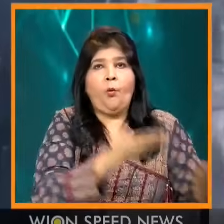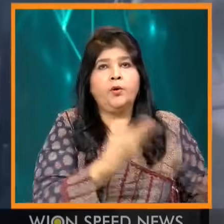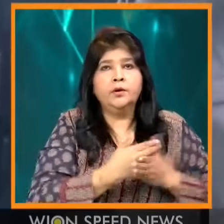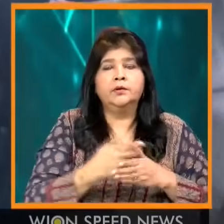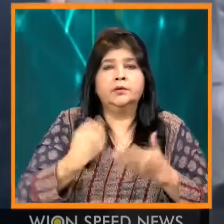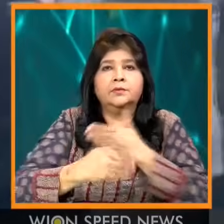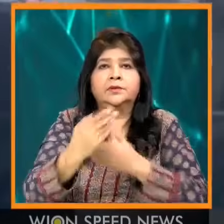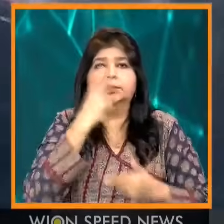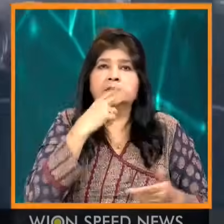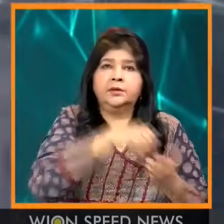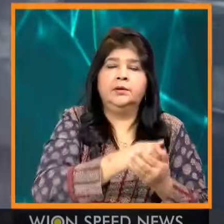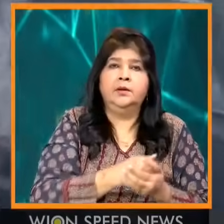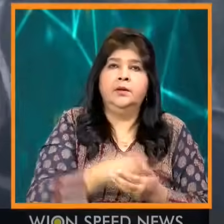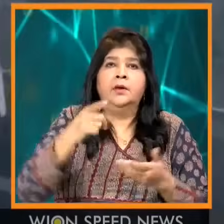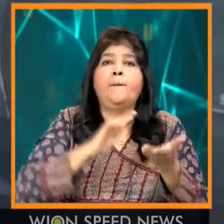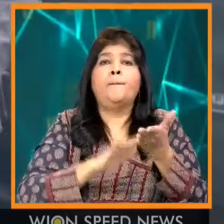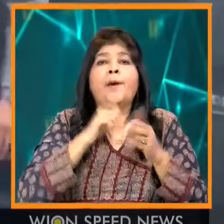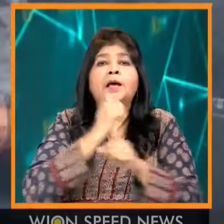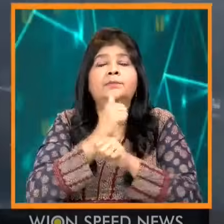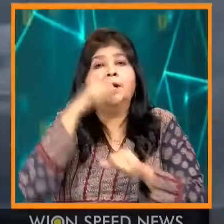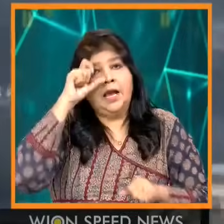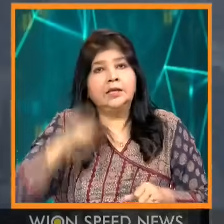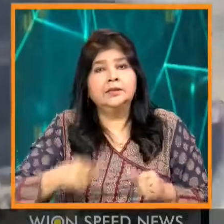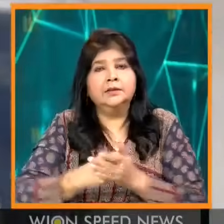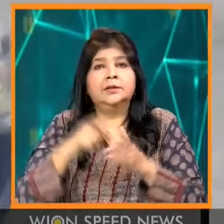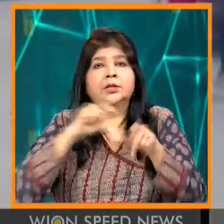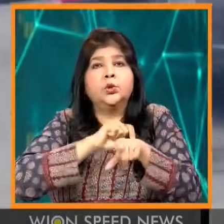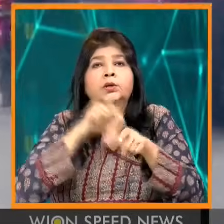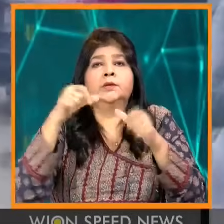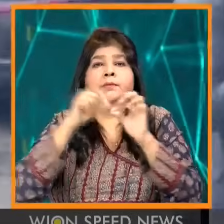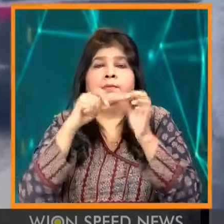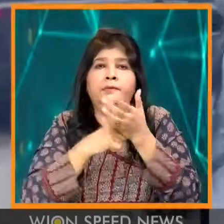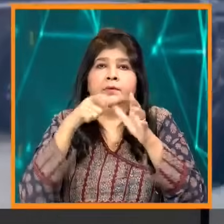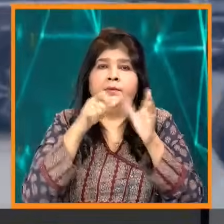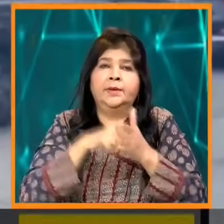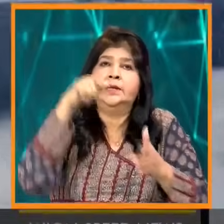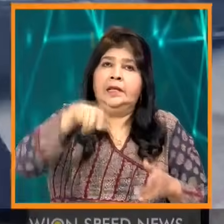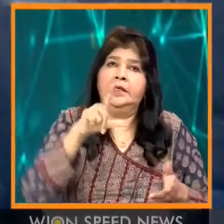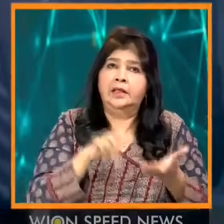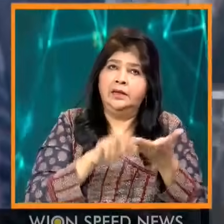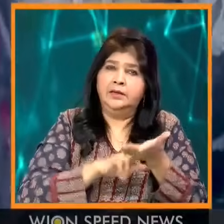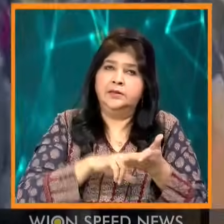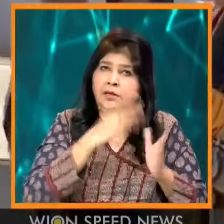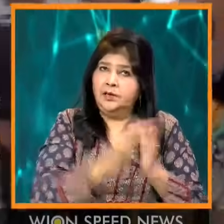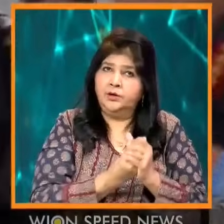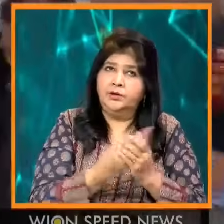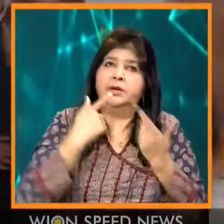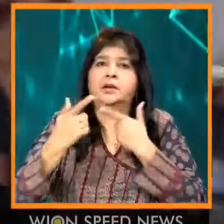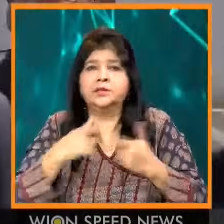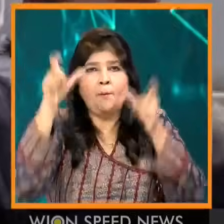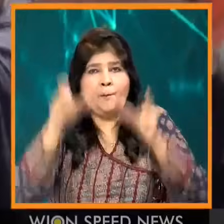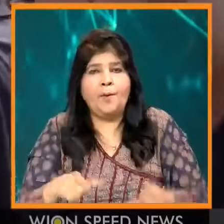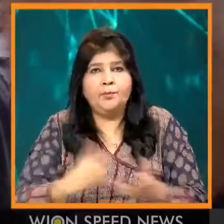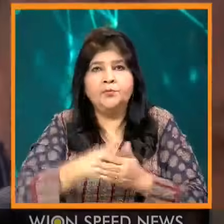and undertake visits to the memorials of Mahatma Gandhi and Dr. B.R. Ambedkar in London. And a community interaction with